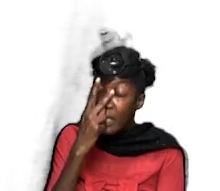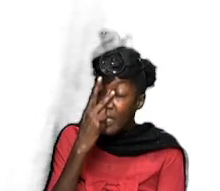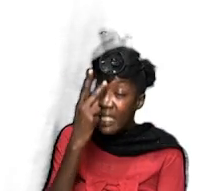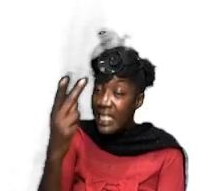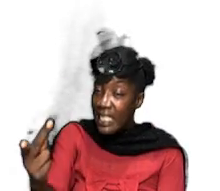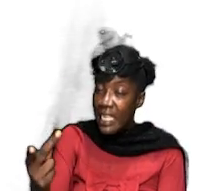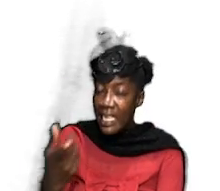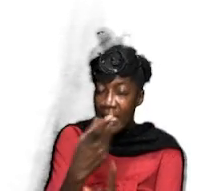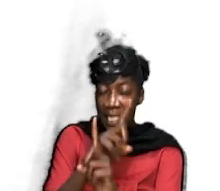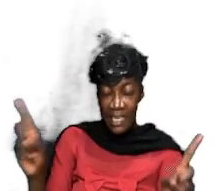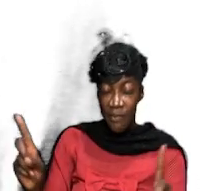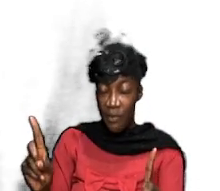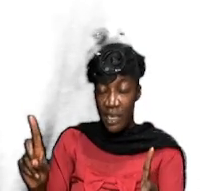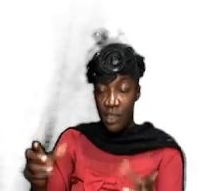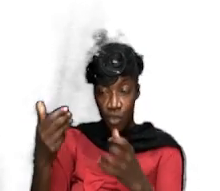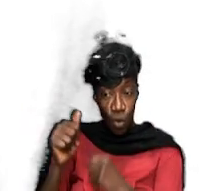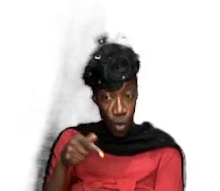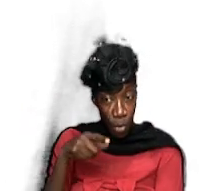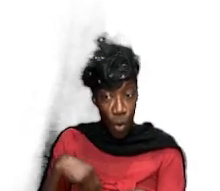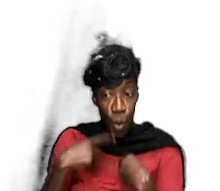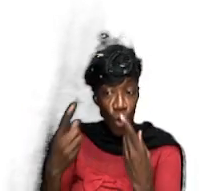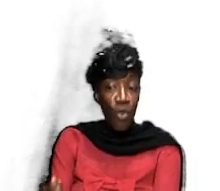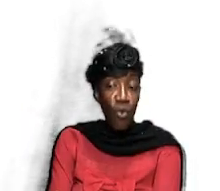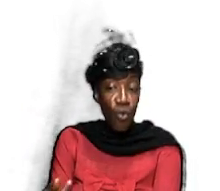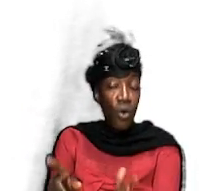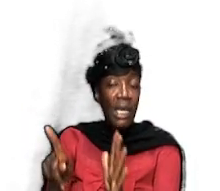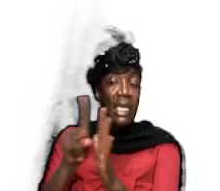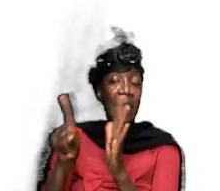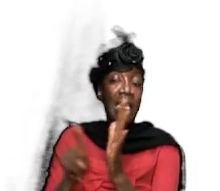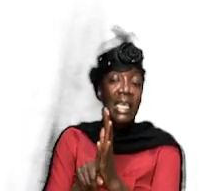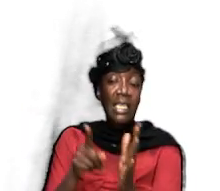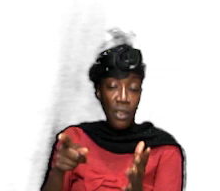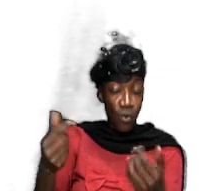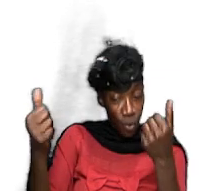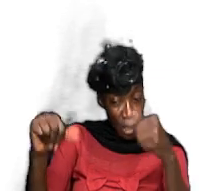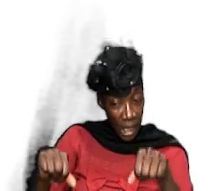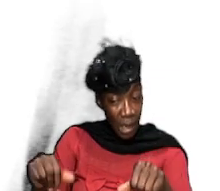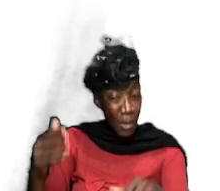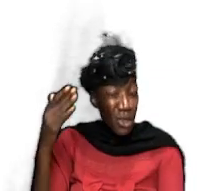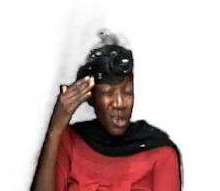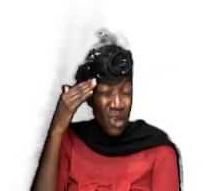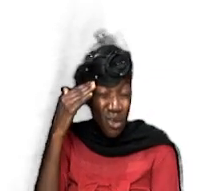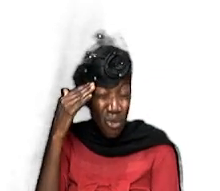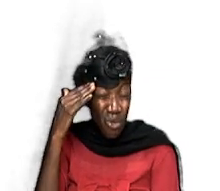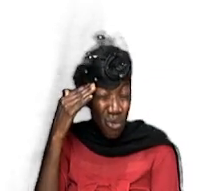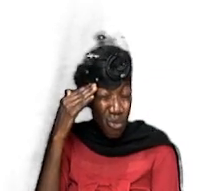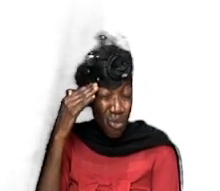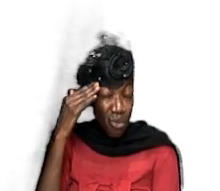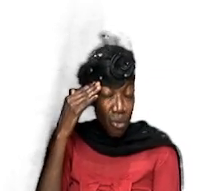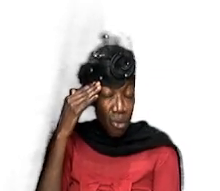that as we go through the lesson, that we will be able to know, take things